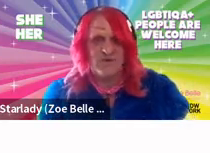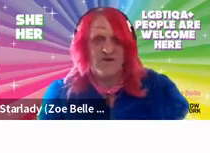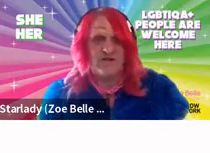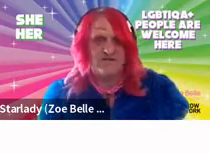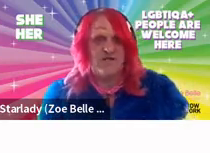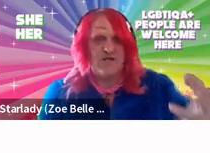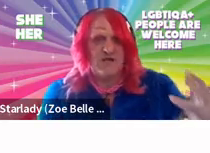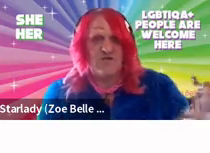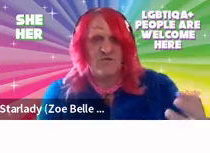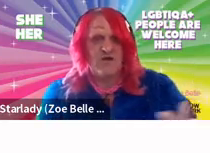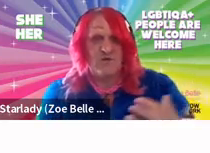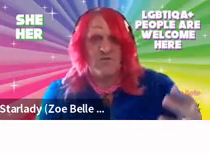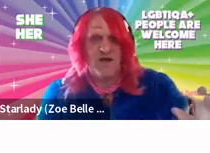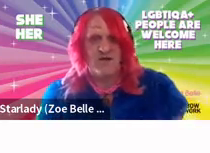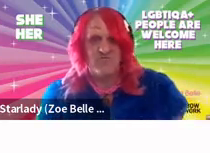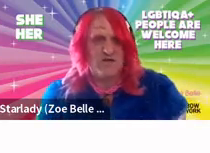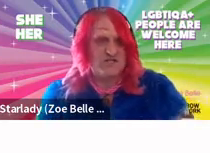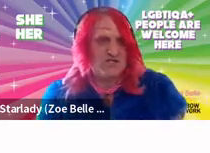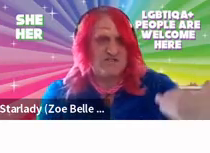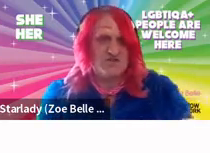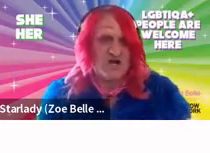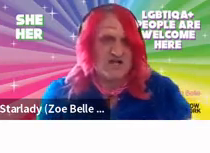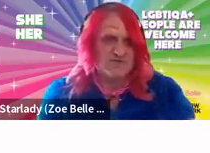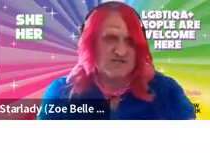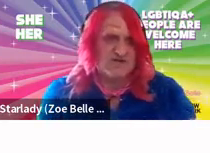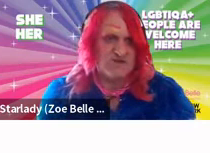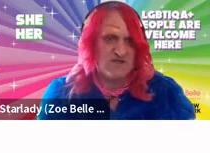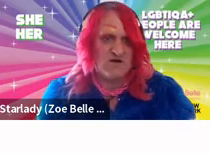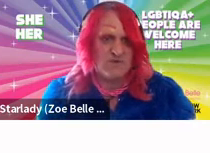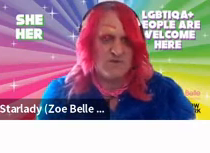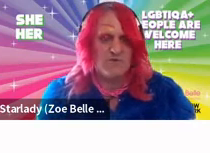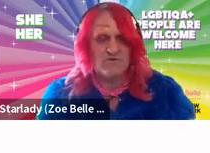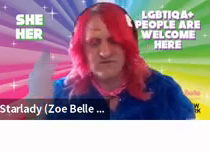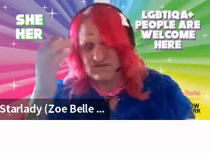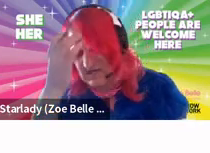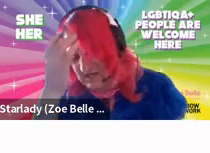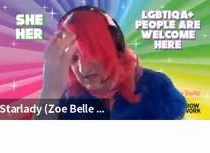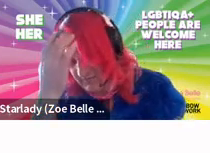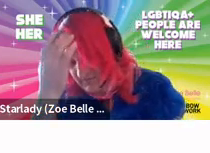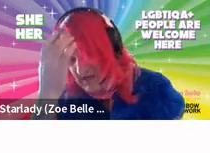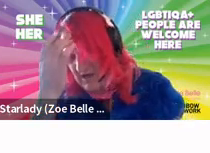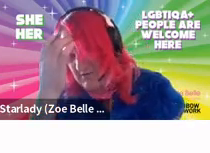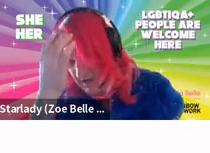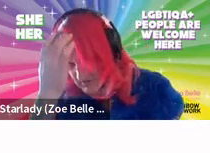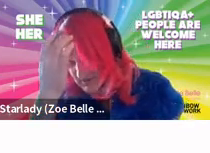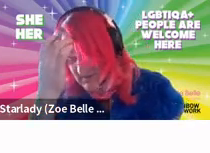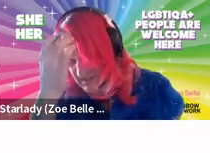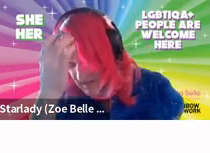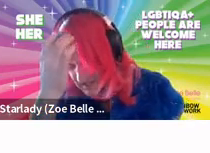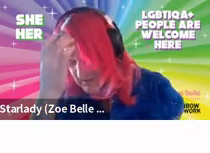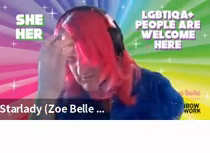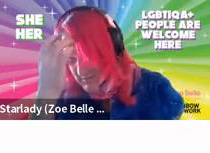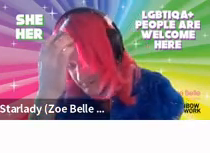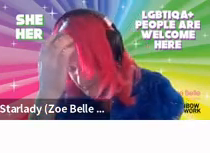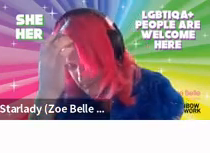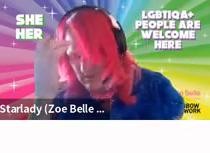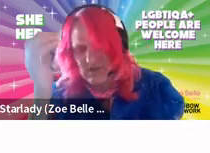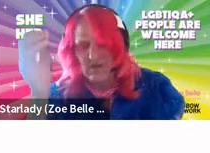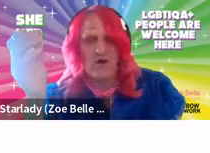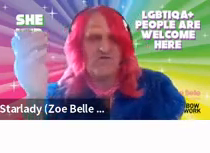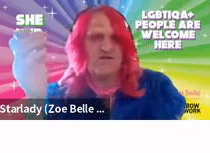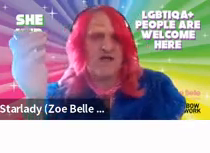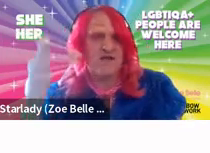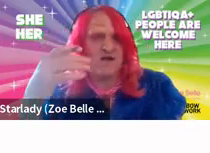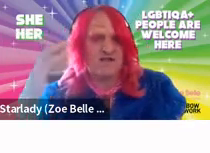did experience an incredible amount of pressure. So 90% of the young people, it was a study of young LGBTIQ